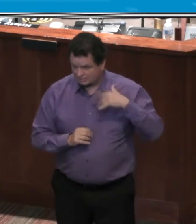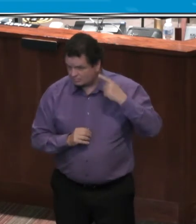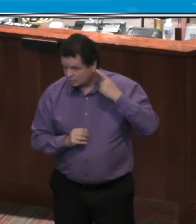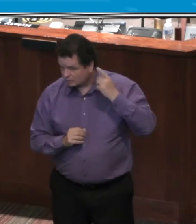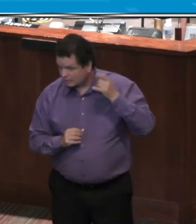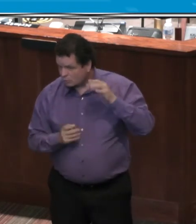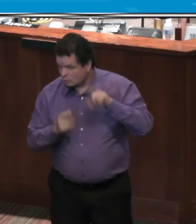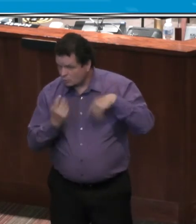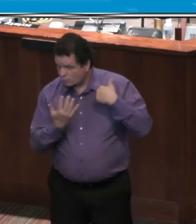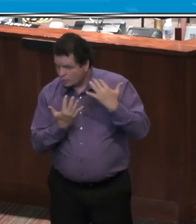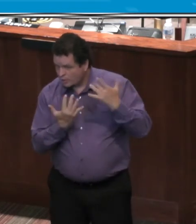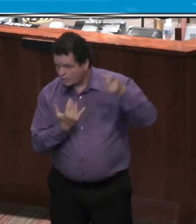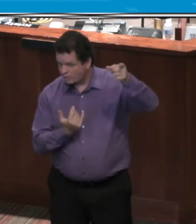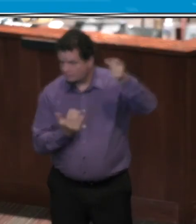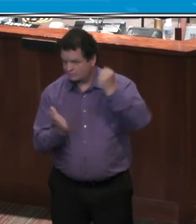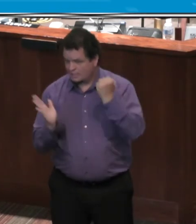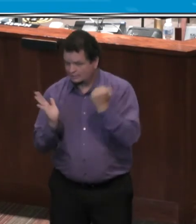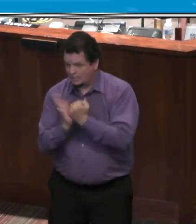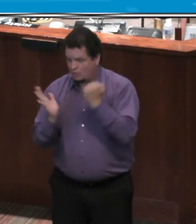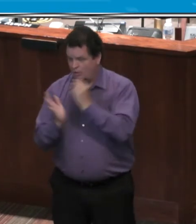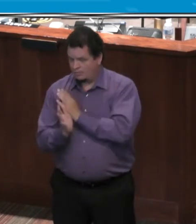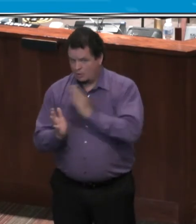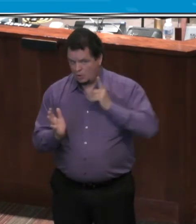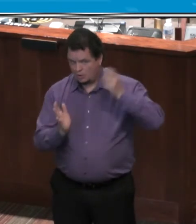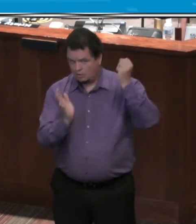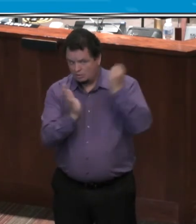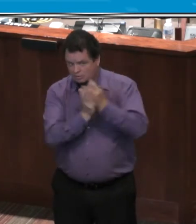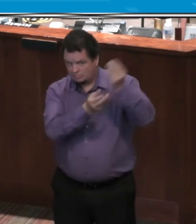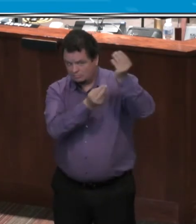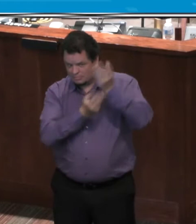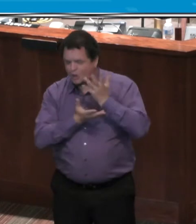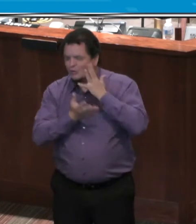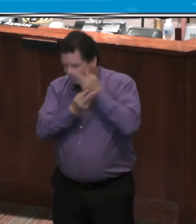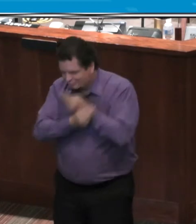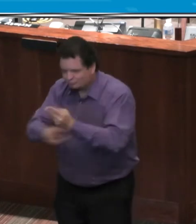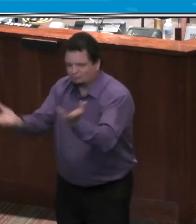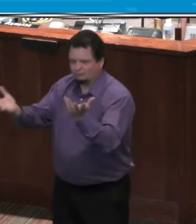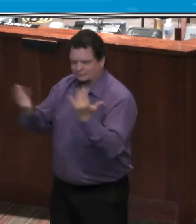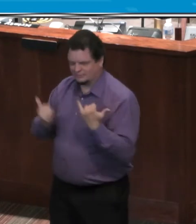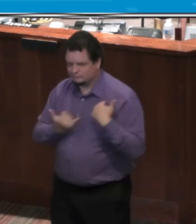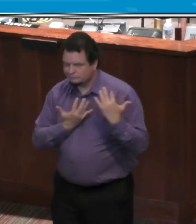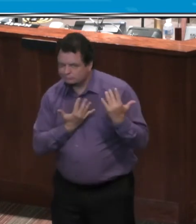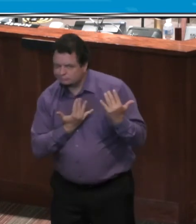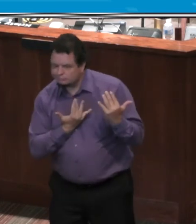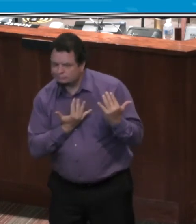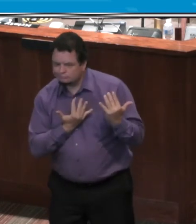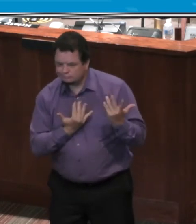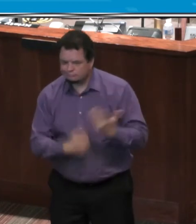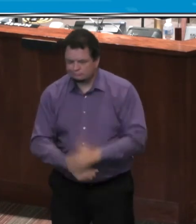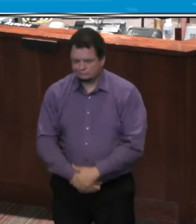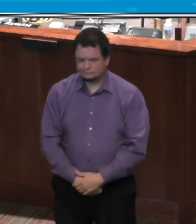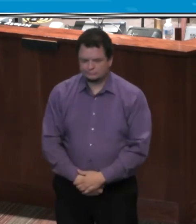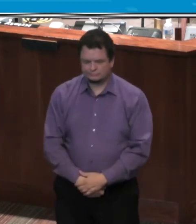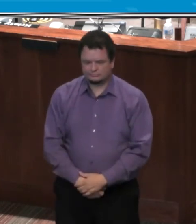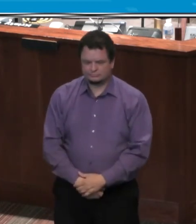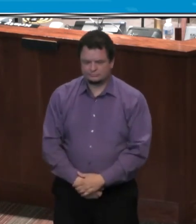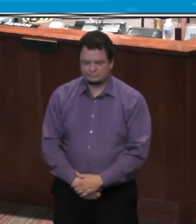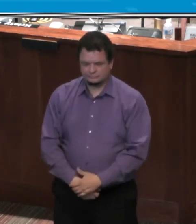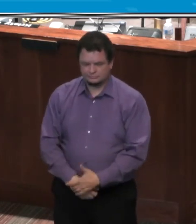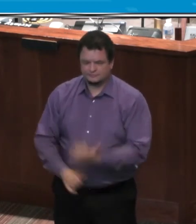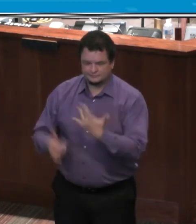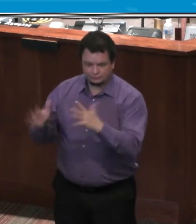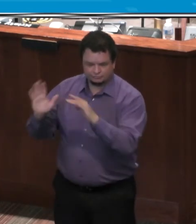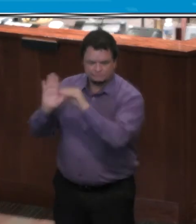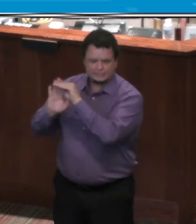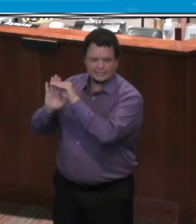good news. Next topic that I would like to mention is that flu season is going